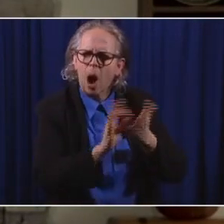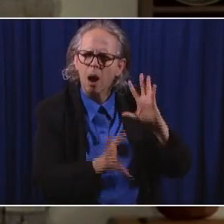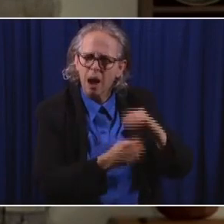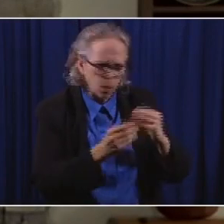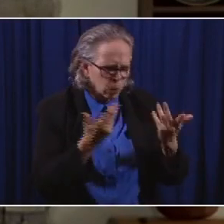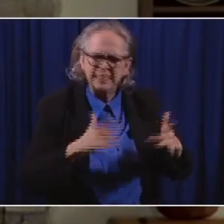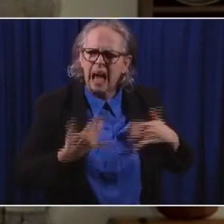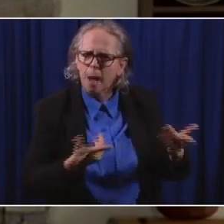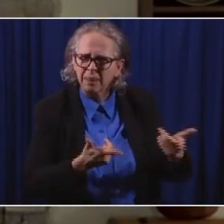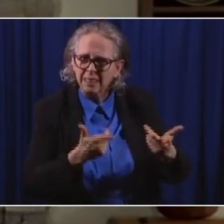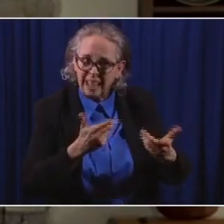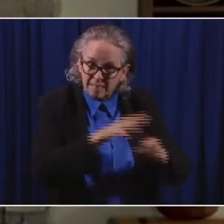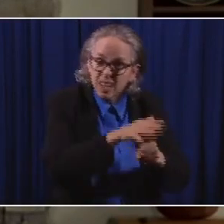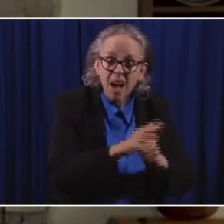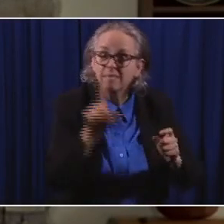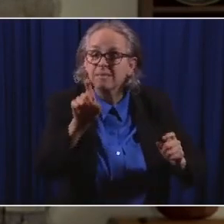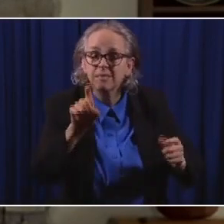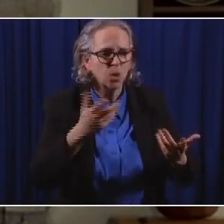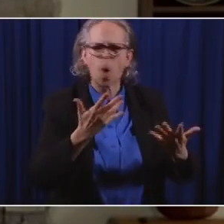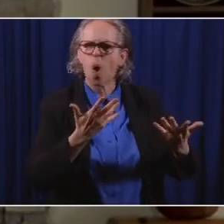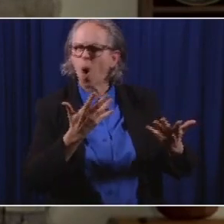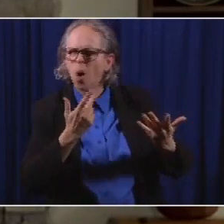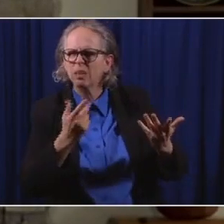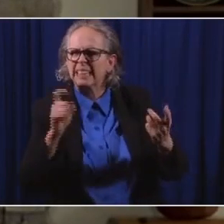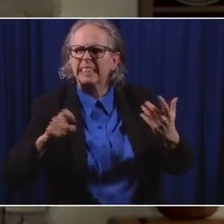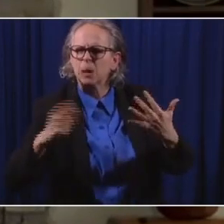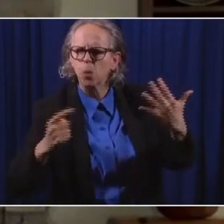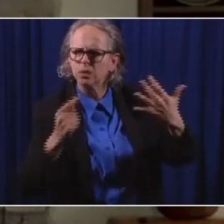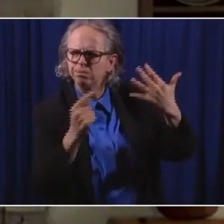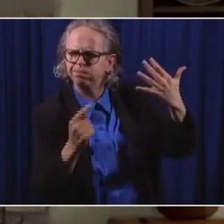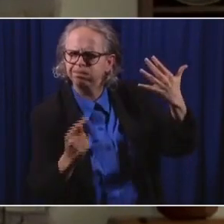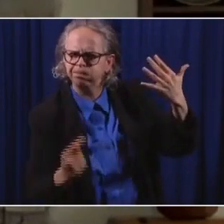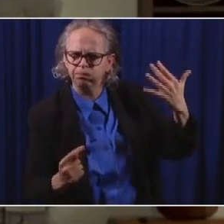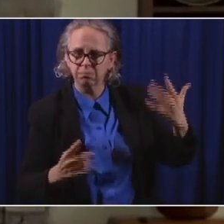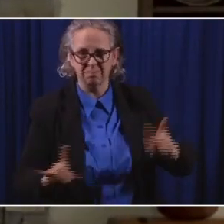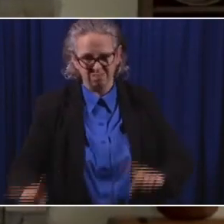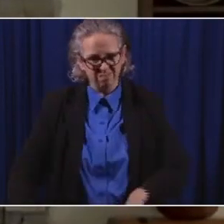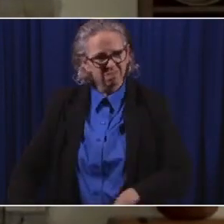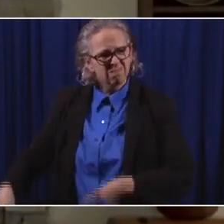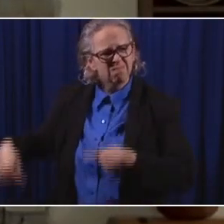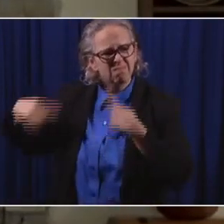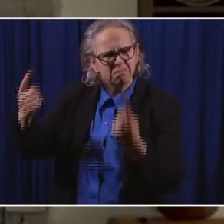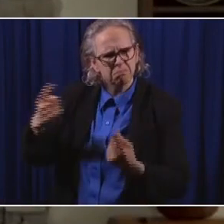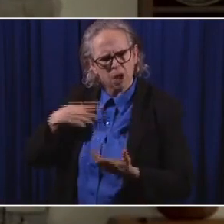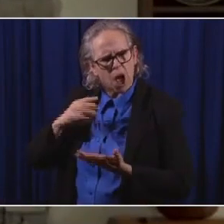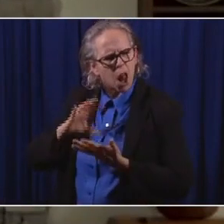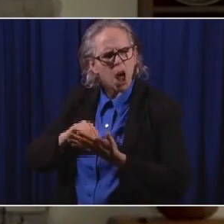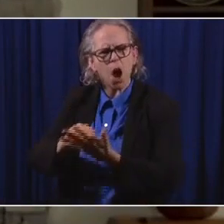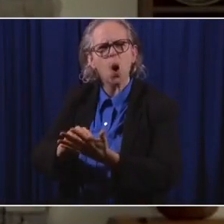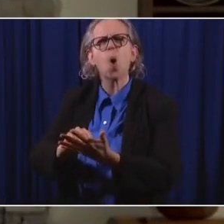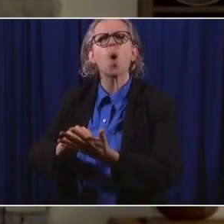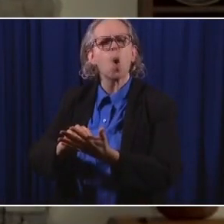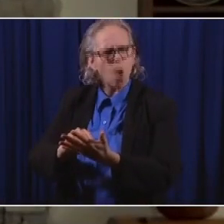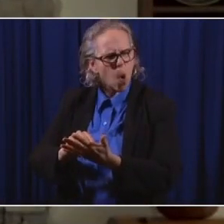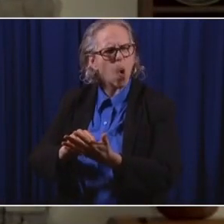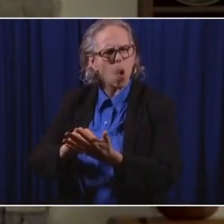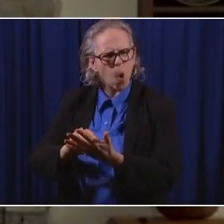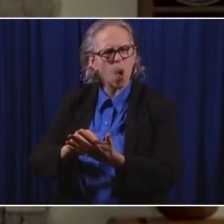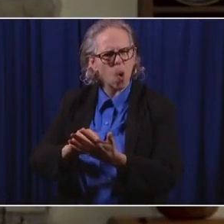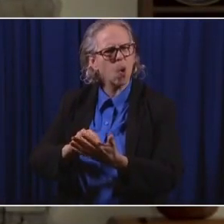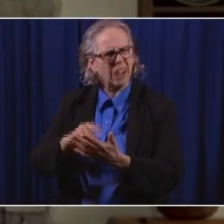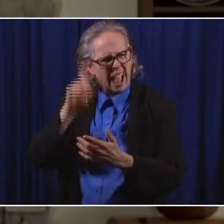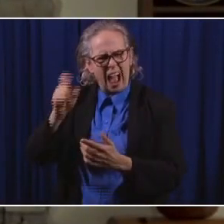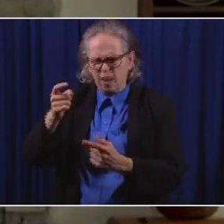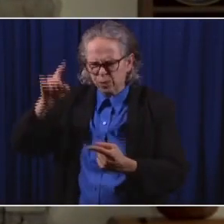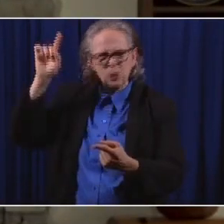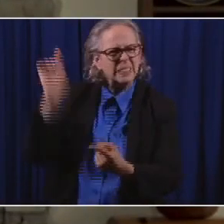Because we now know what works to fight the virus, a major part of their job will be to explain